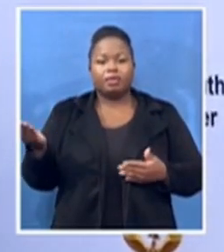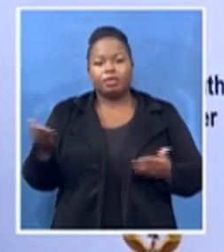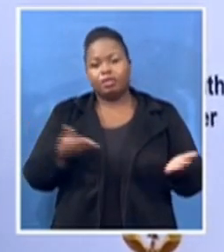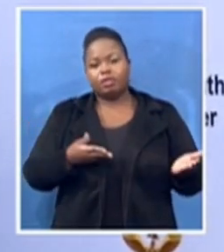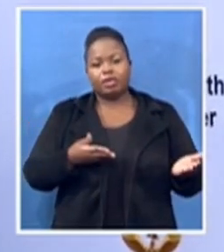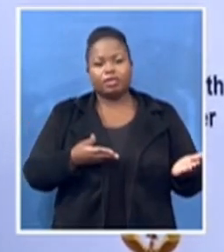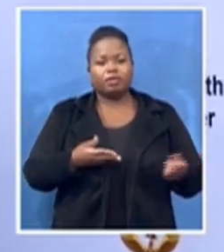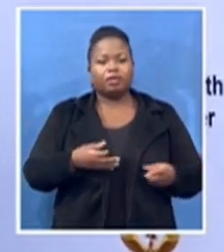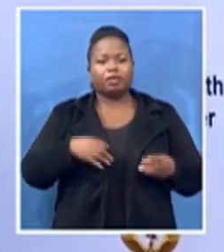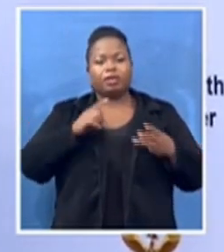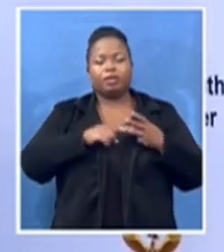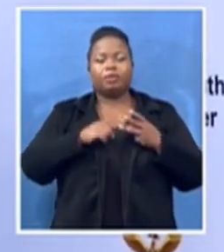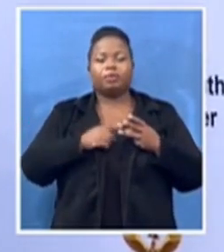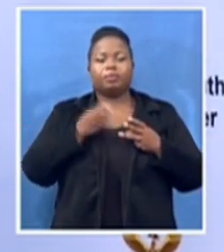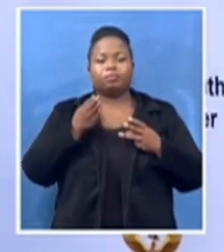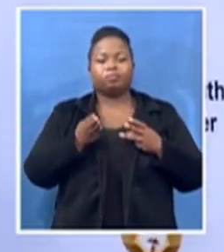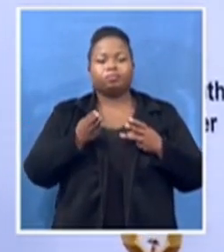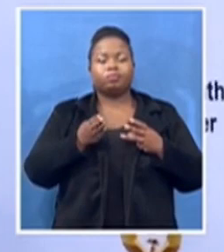uh